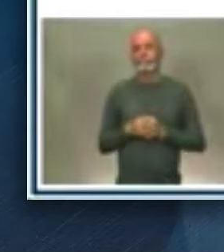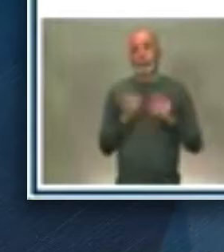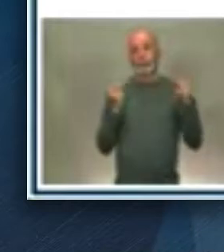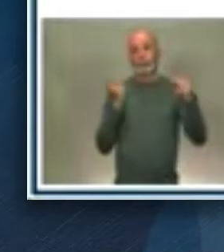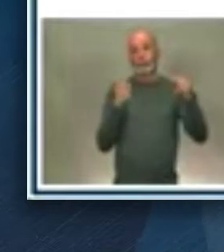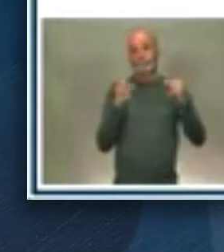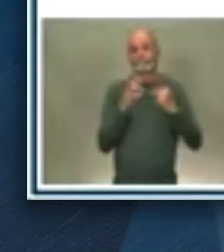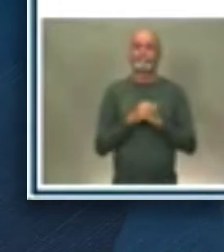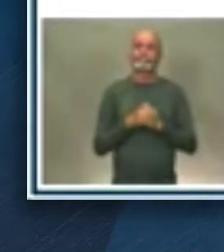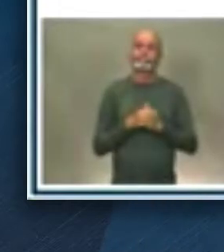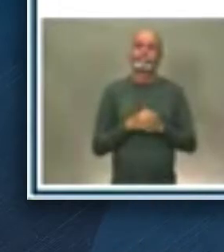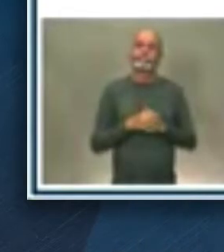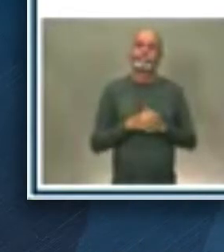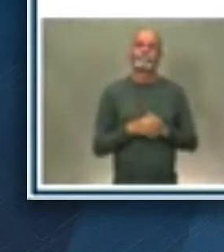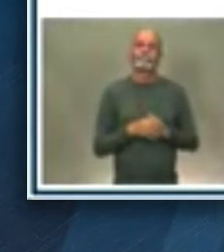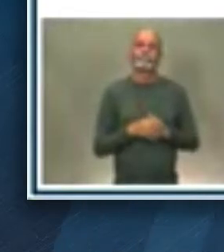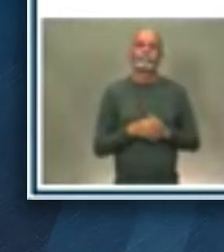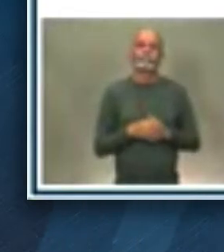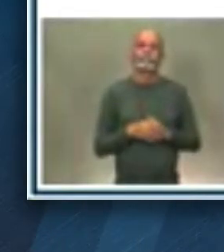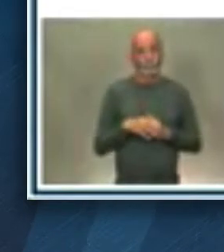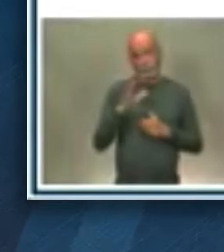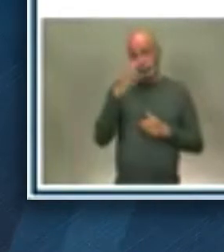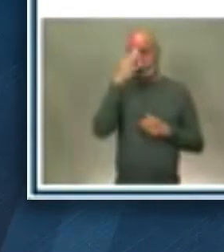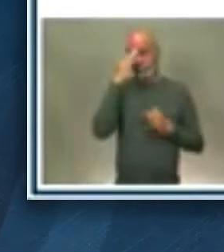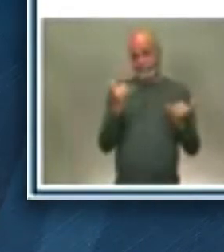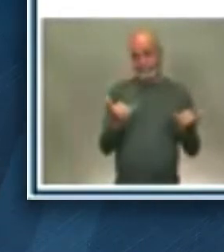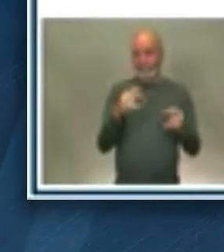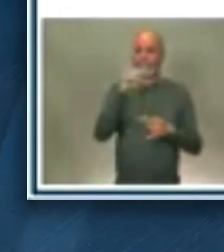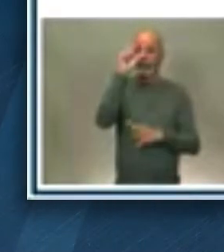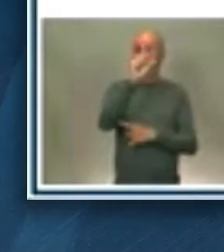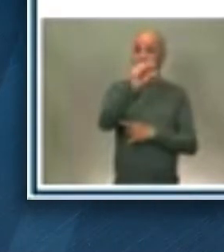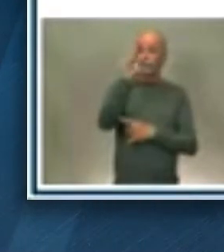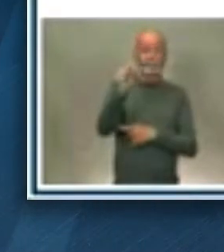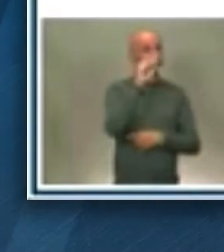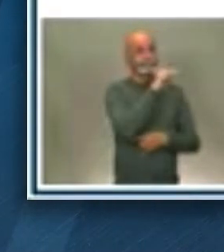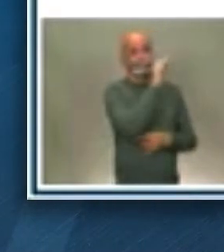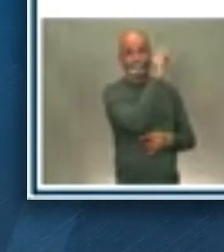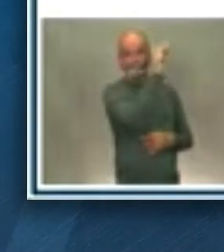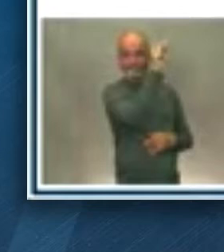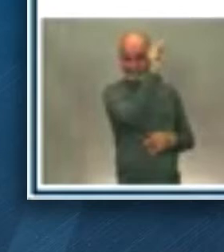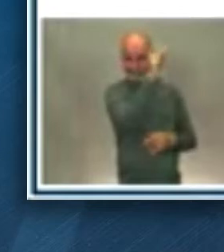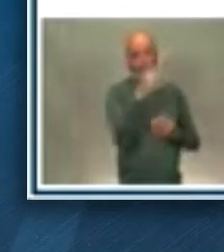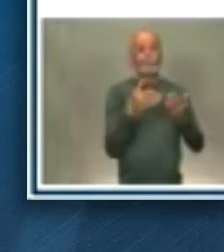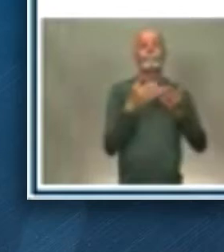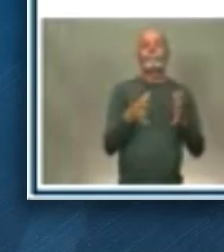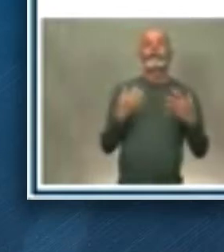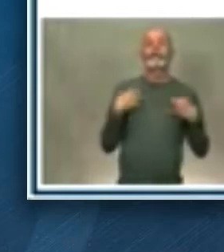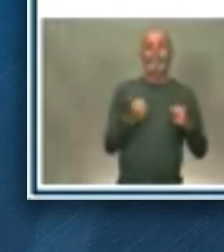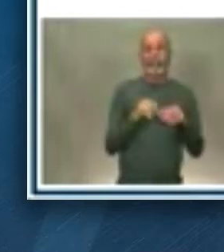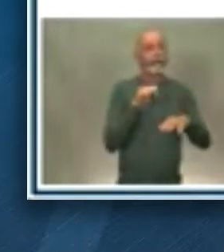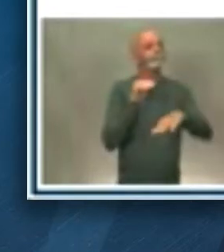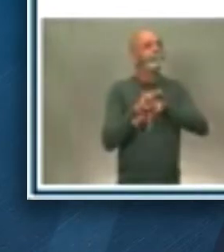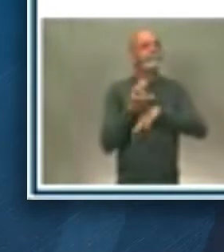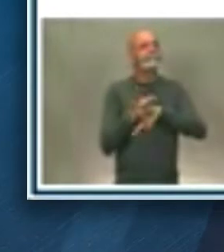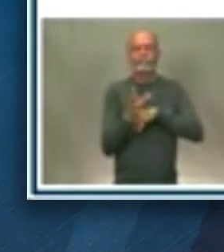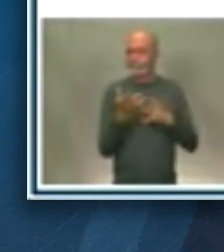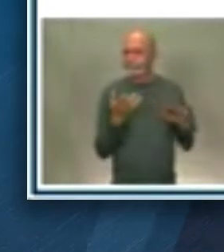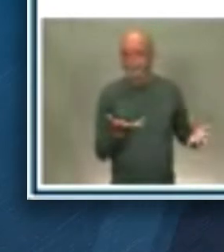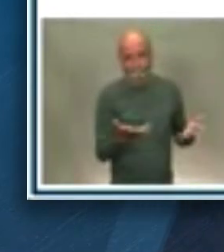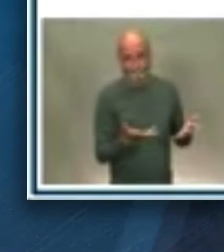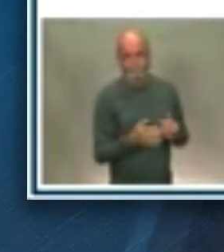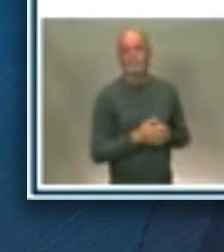understand that, you know, as governments, you know, we're going to, public health is going to give advice, and we're looking at that as what is the role of government in